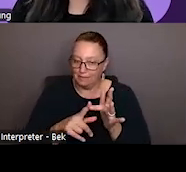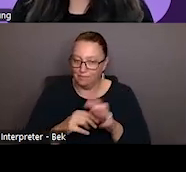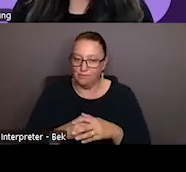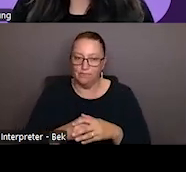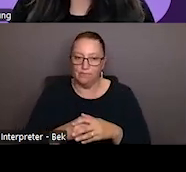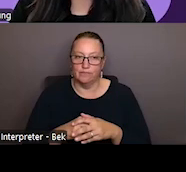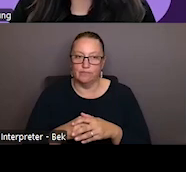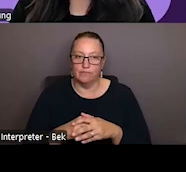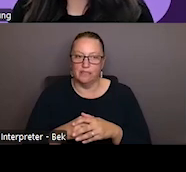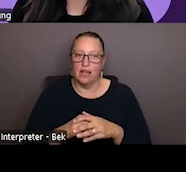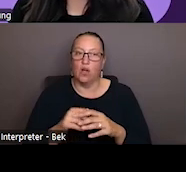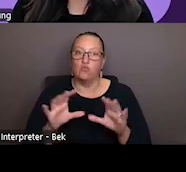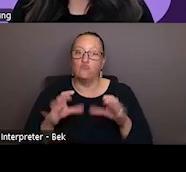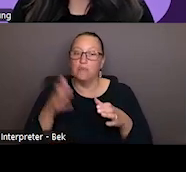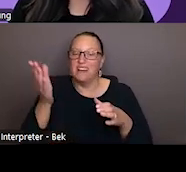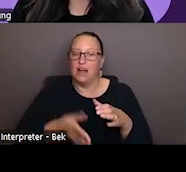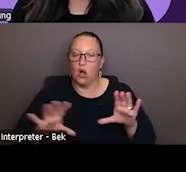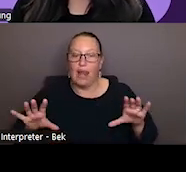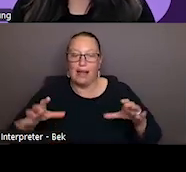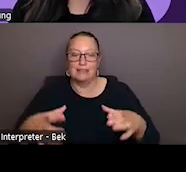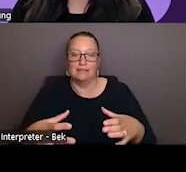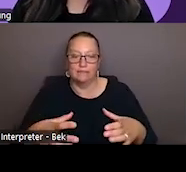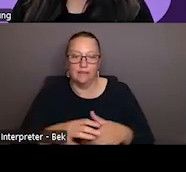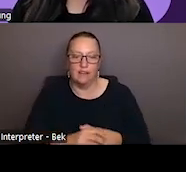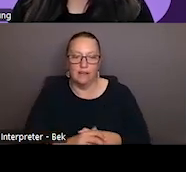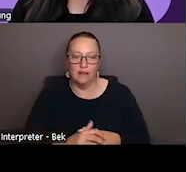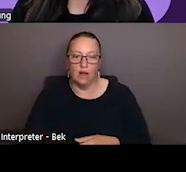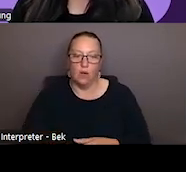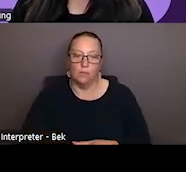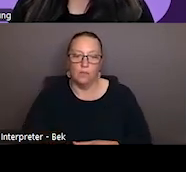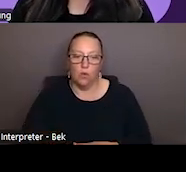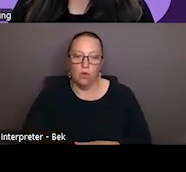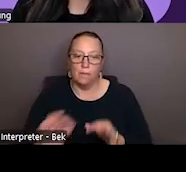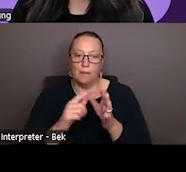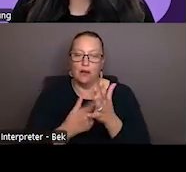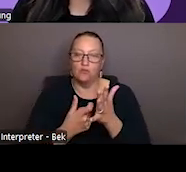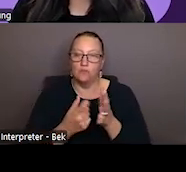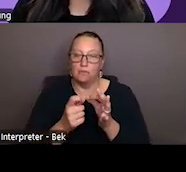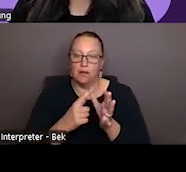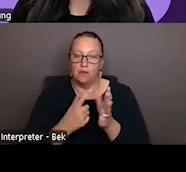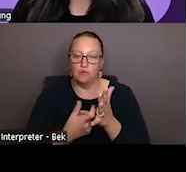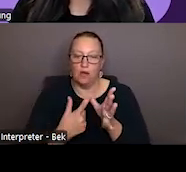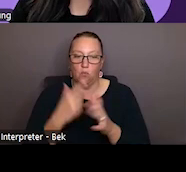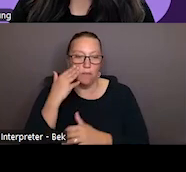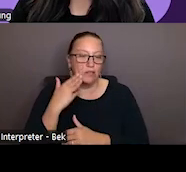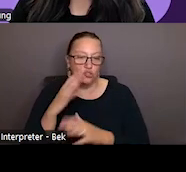Babbara Women's Centre with Tharangini Studio, who are the recipients of the Innovation Award category.